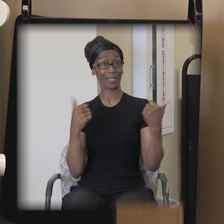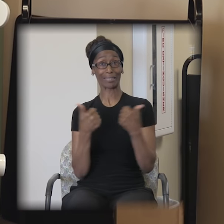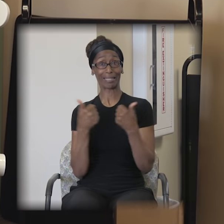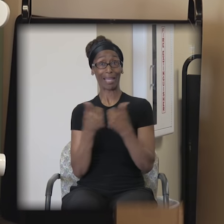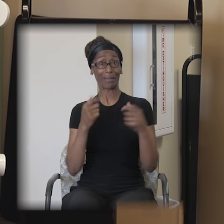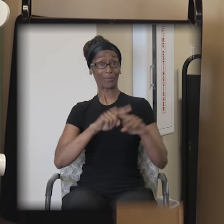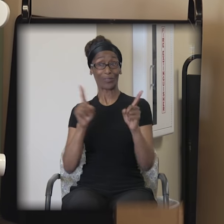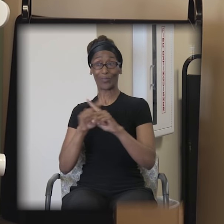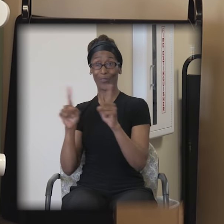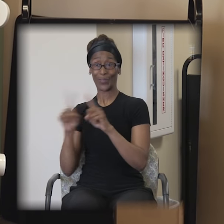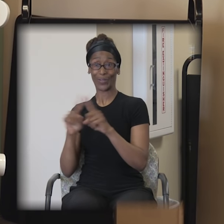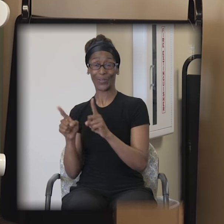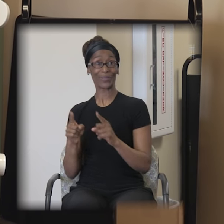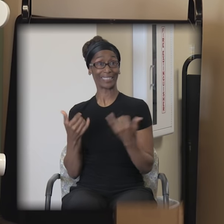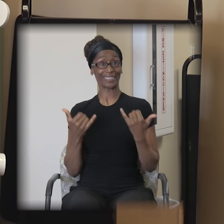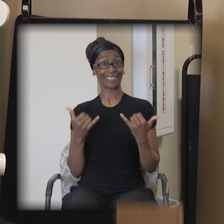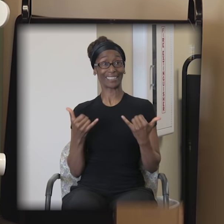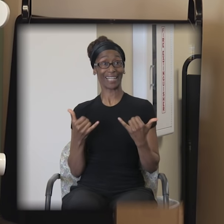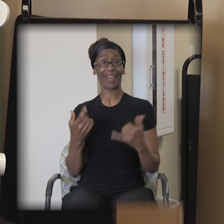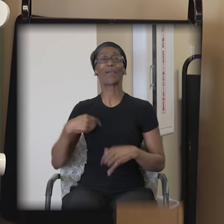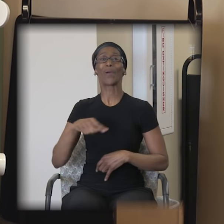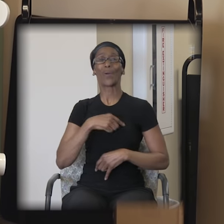And we still cheer him today.